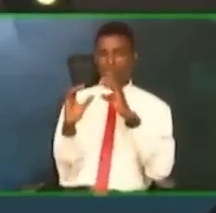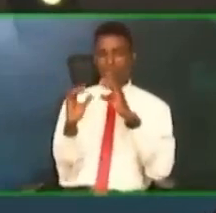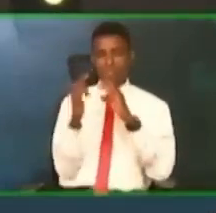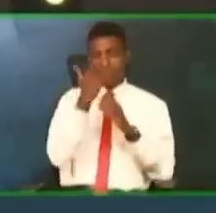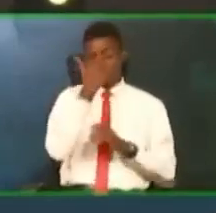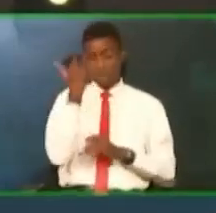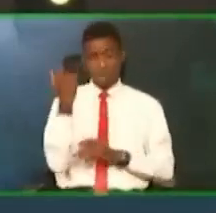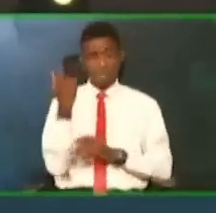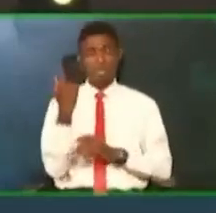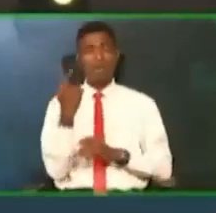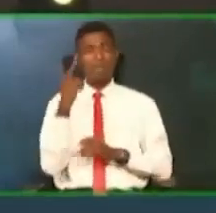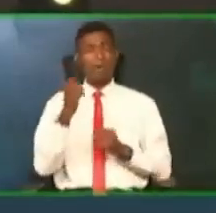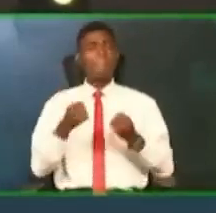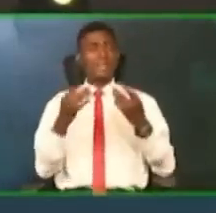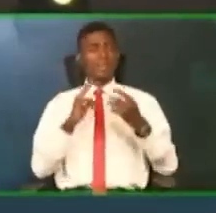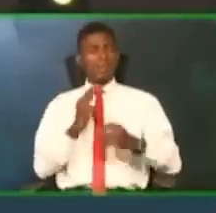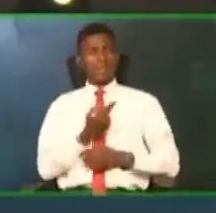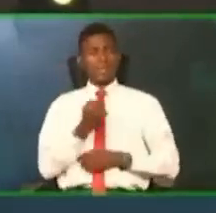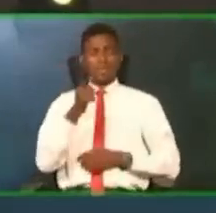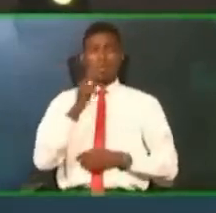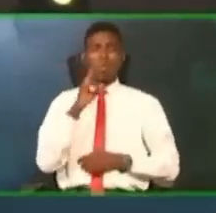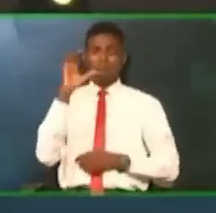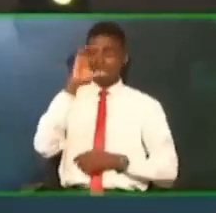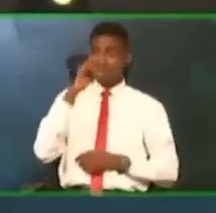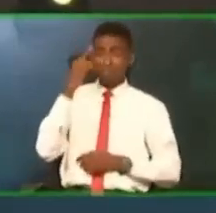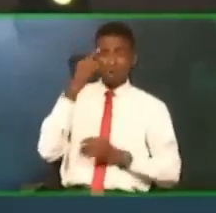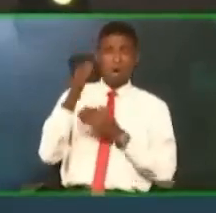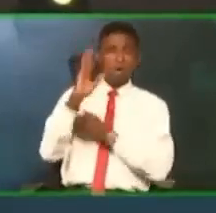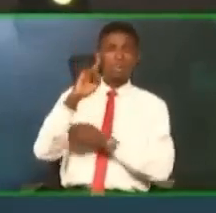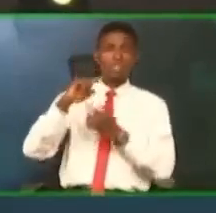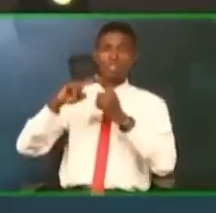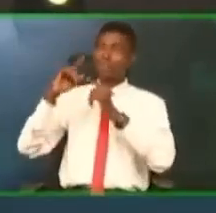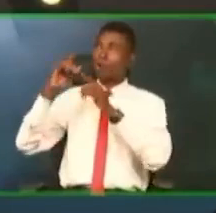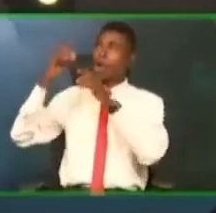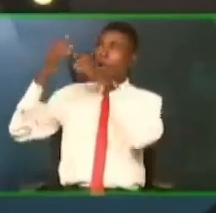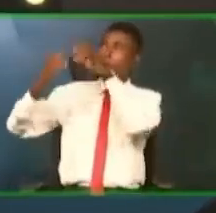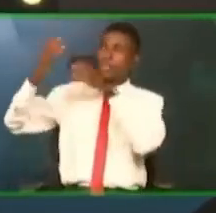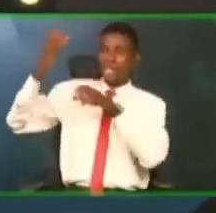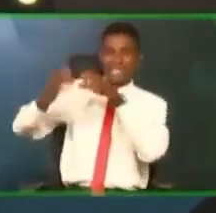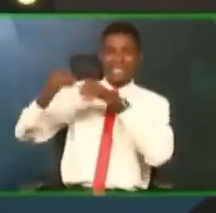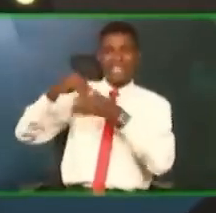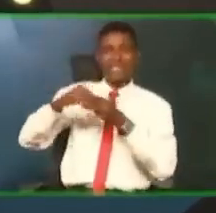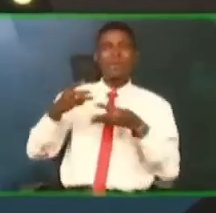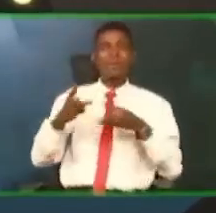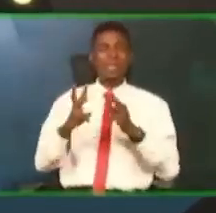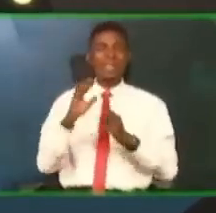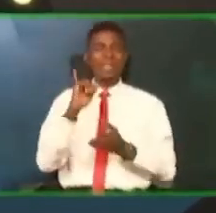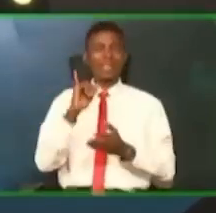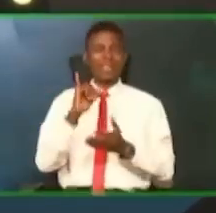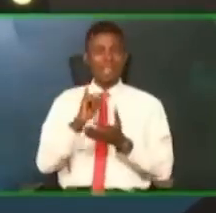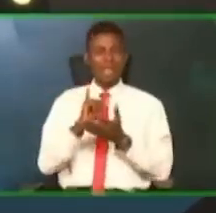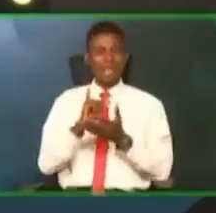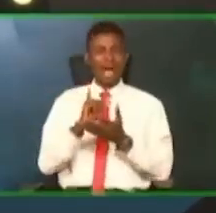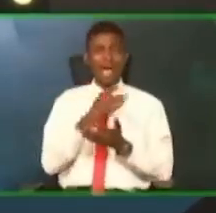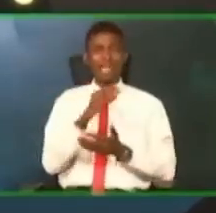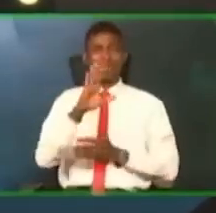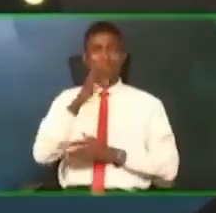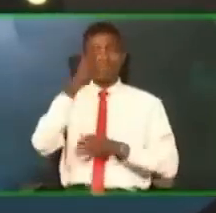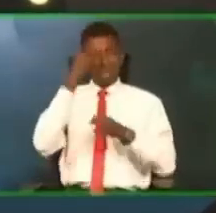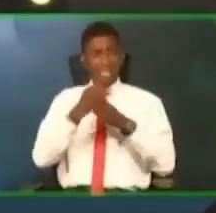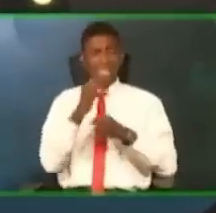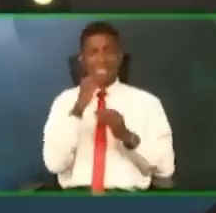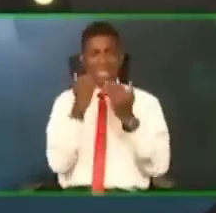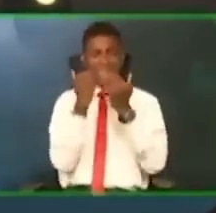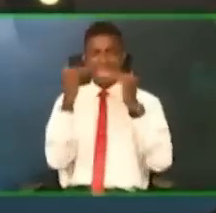Because for many of us, you are looking for God to communicate in a certain way. Your faith and probably limited